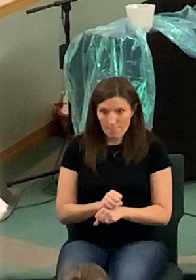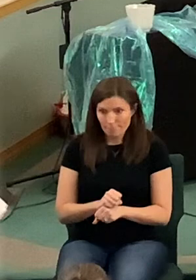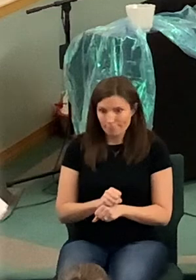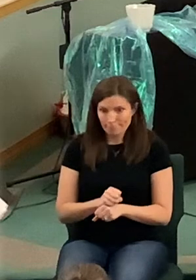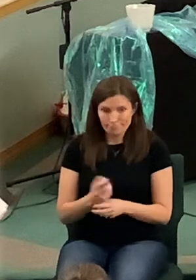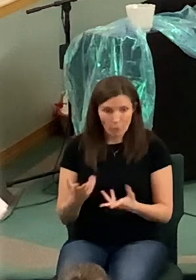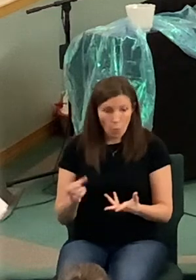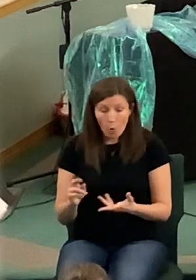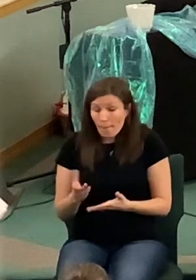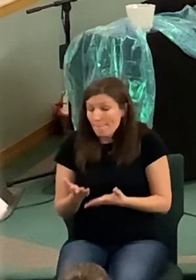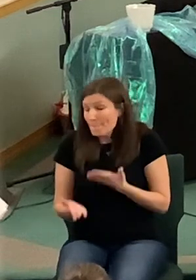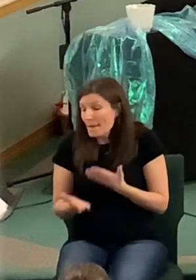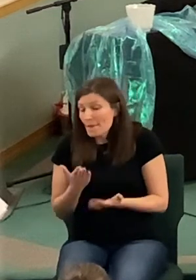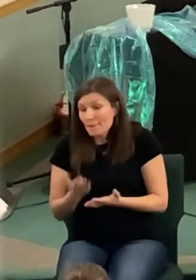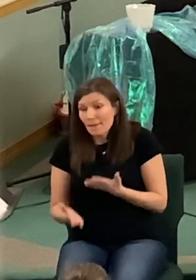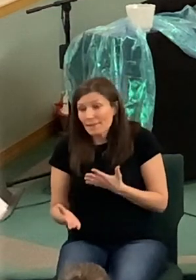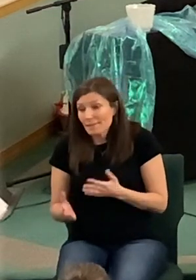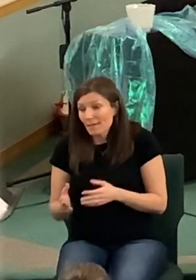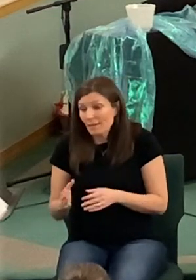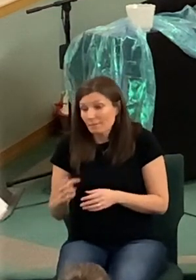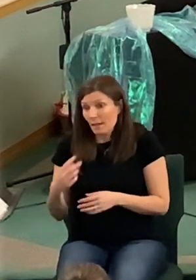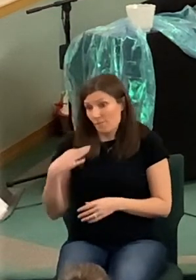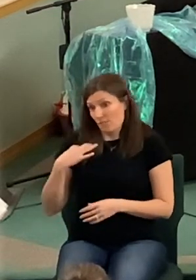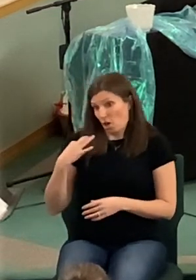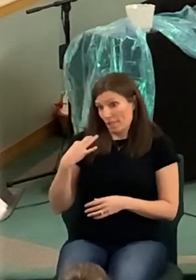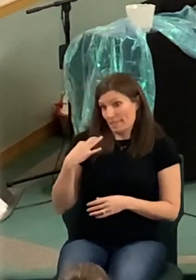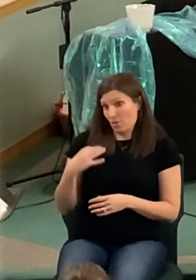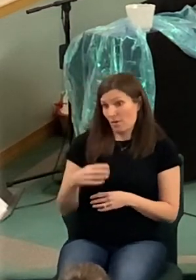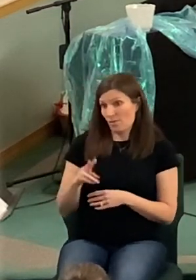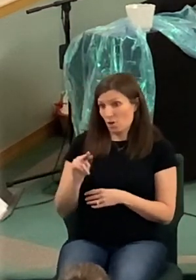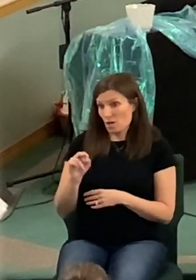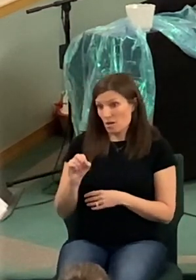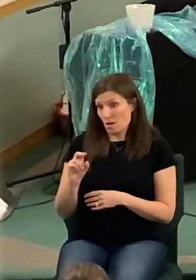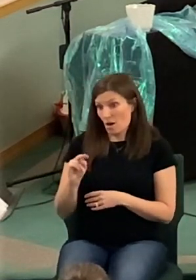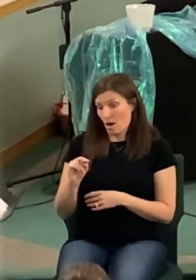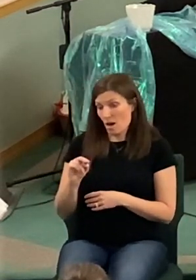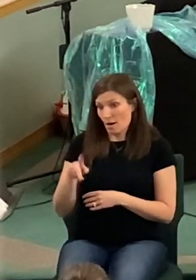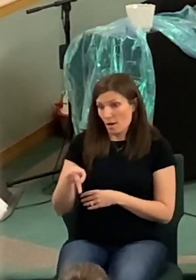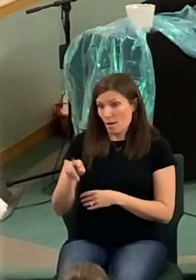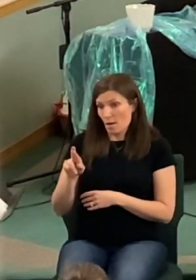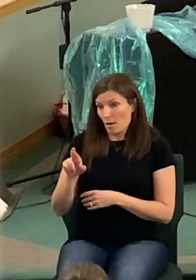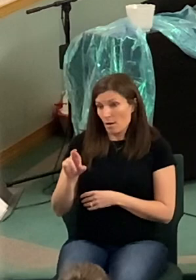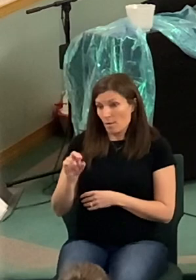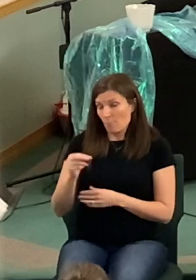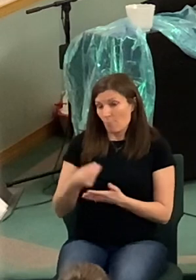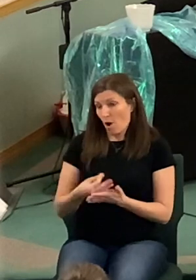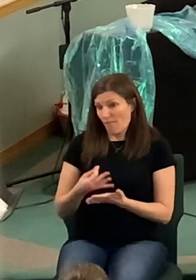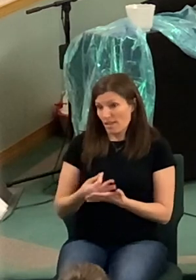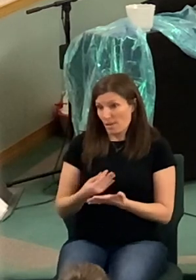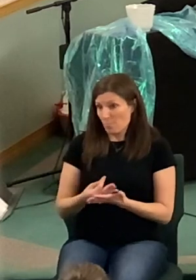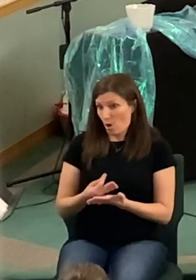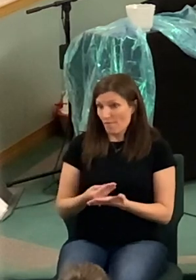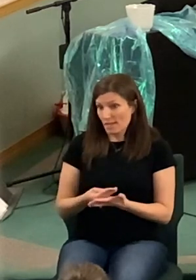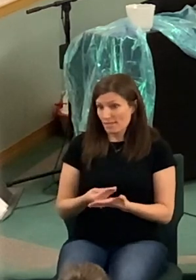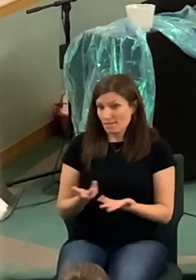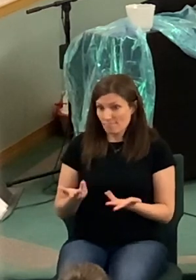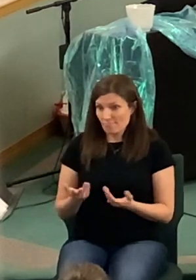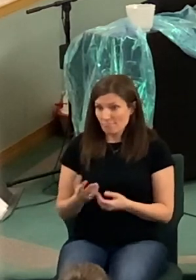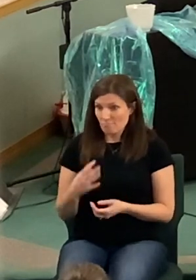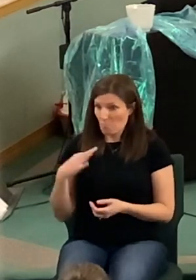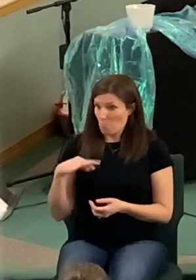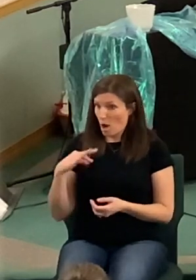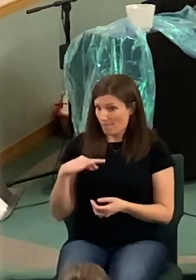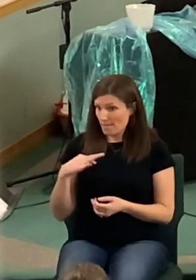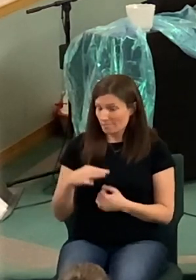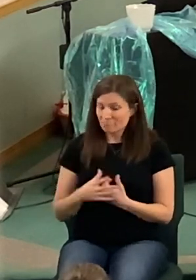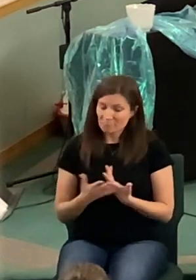helping with nonprofits or ministries while we're working at home raising kids. Or maybe it's a simple part-time job we have